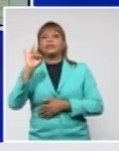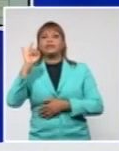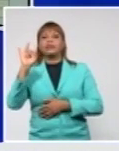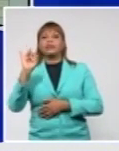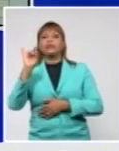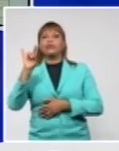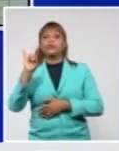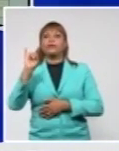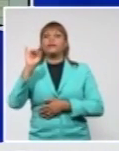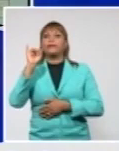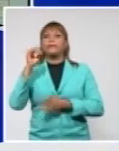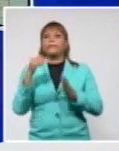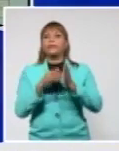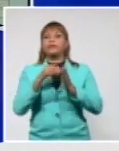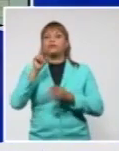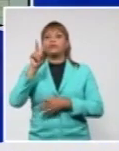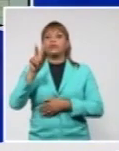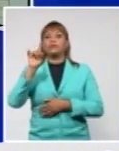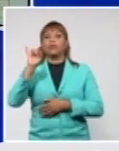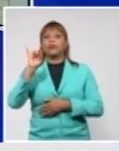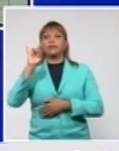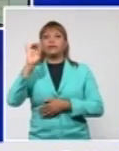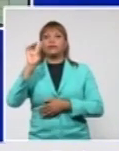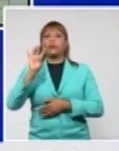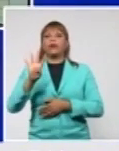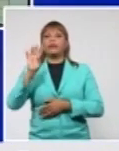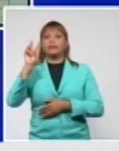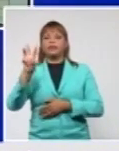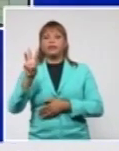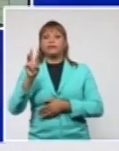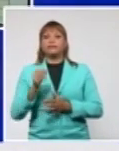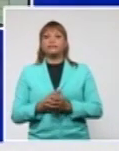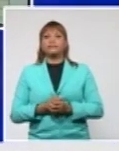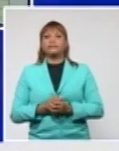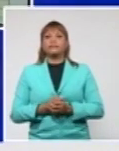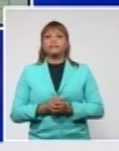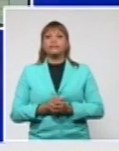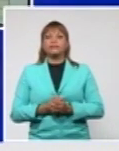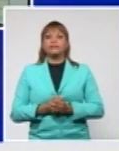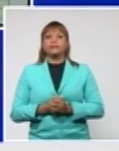149,639 fatalities. In fourth place comes Russia with